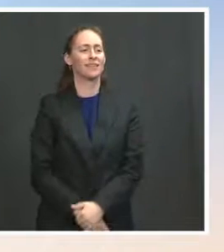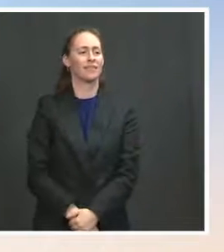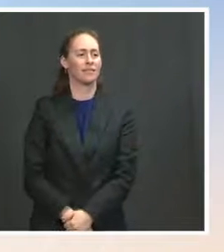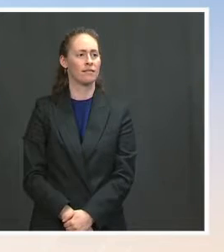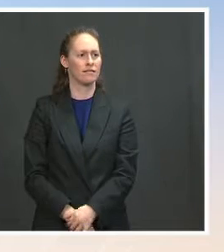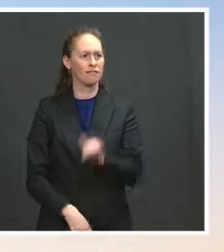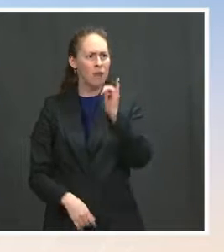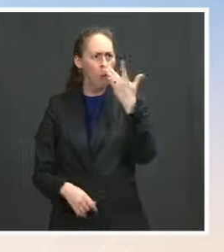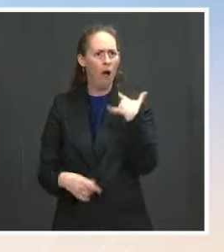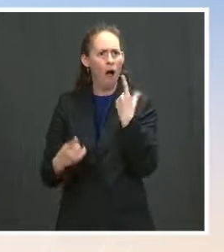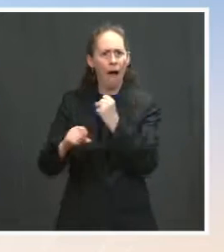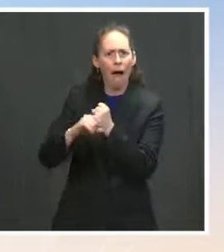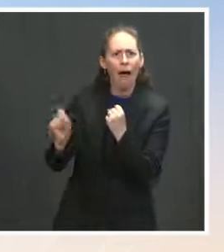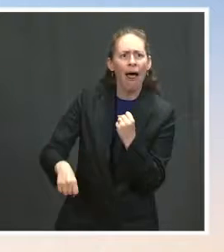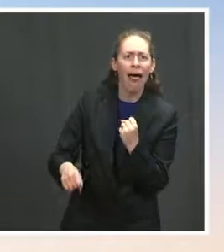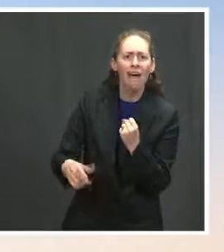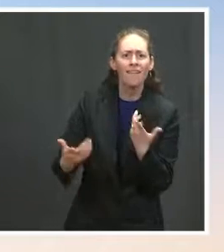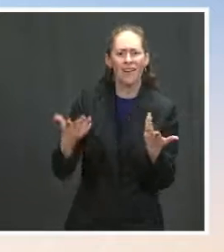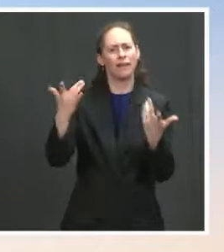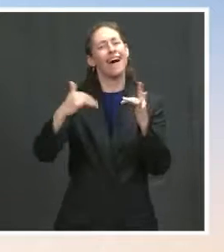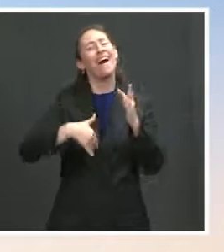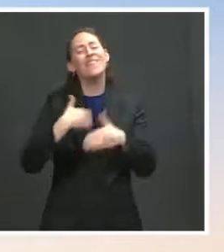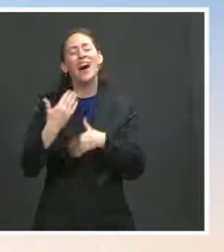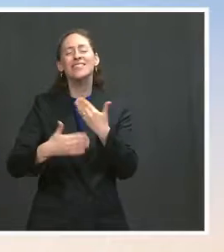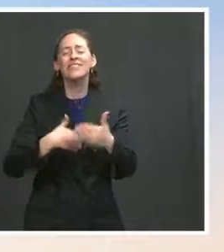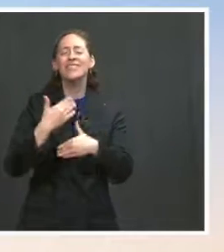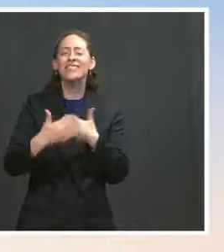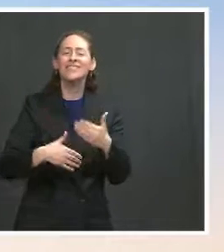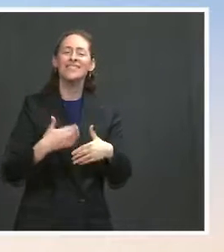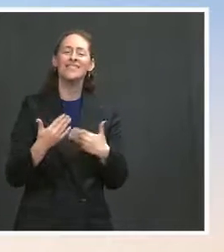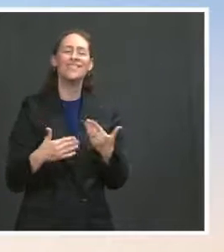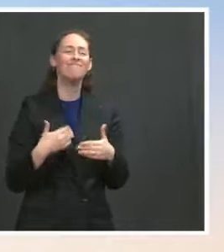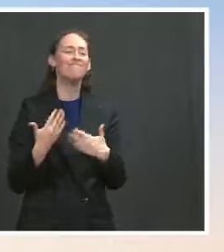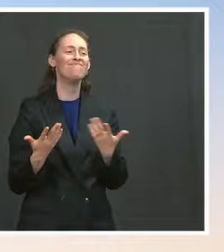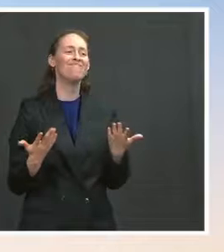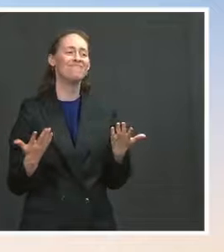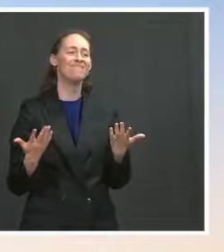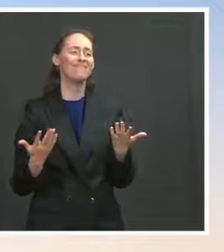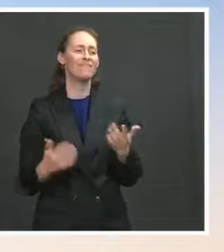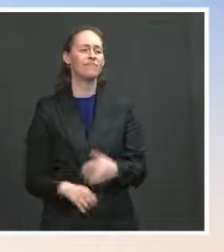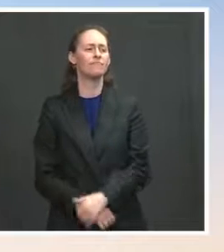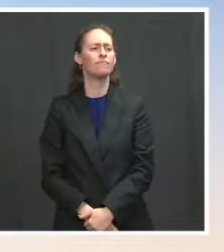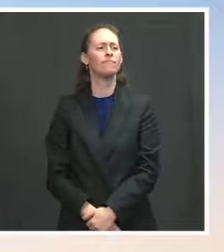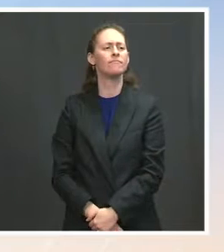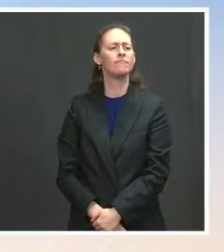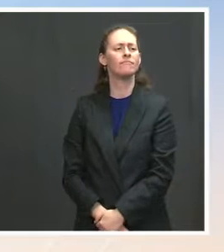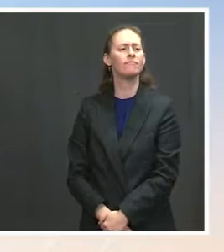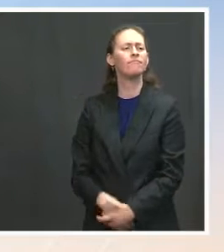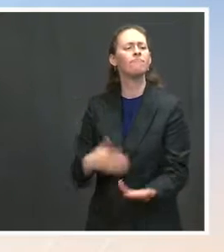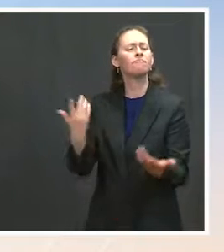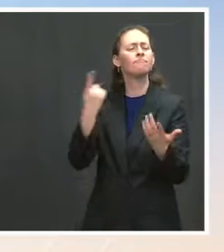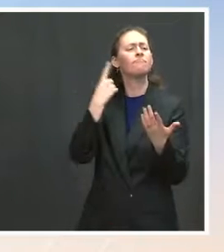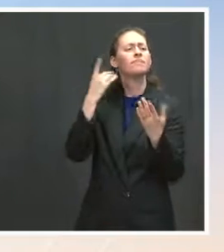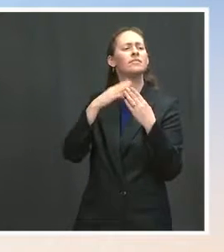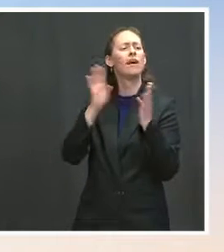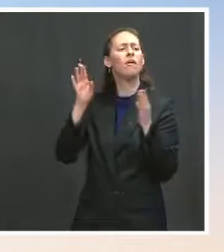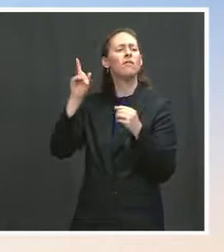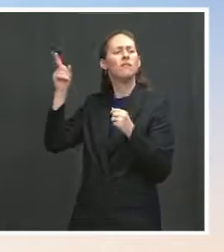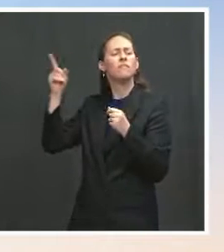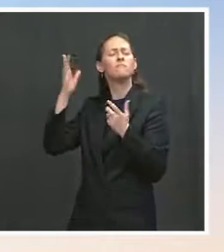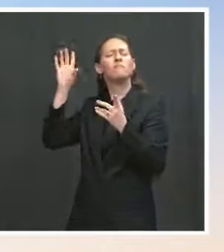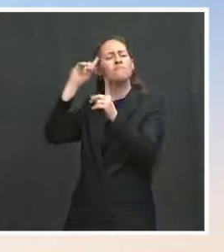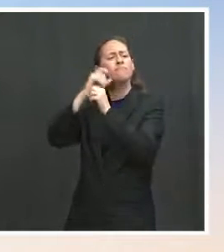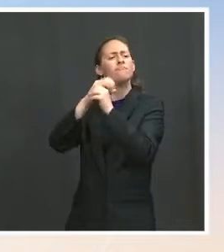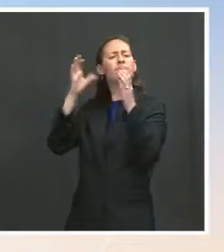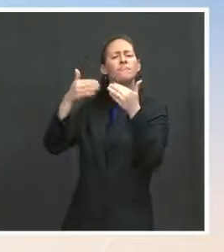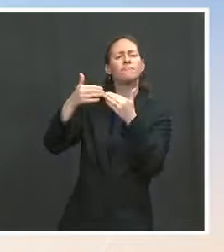So go ahead, Annie. In general, when so much of Biden's agenda includes long-term things that will take a while to bear